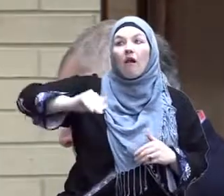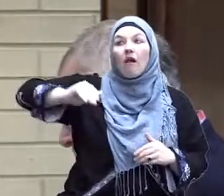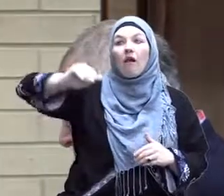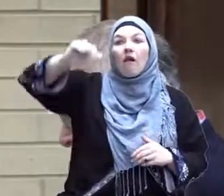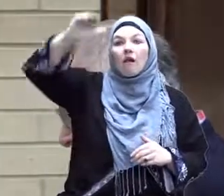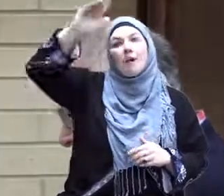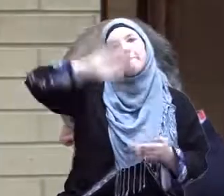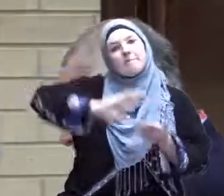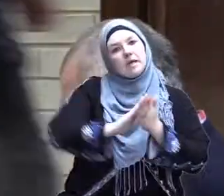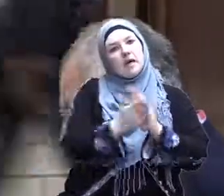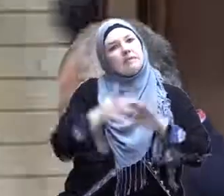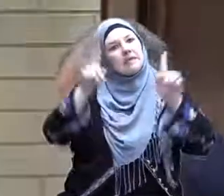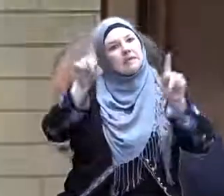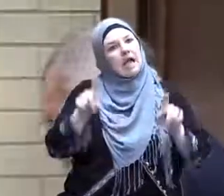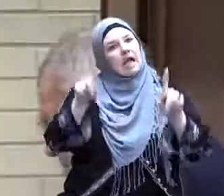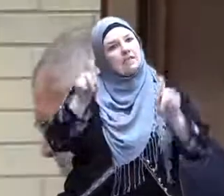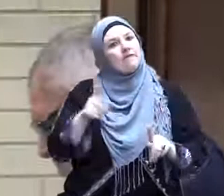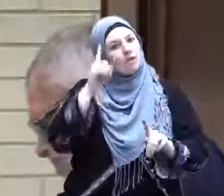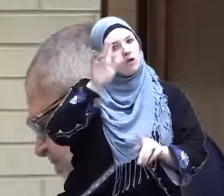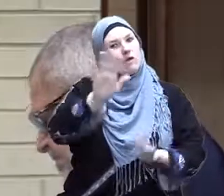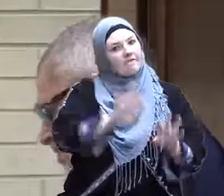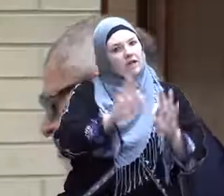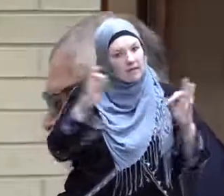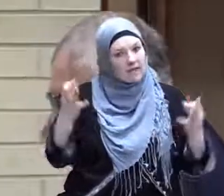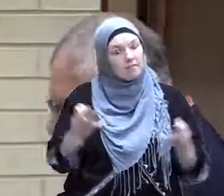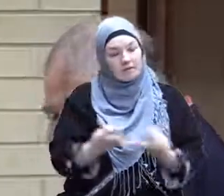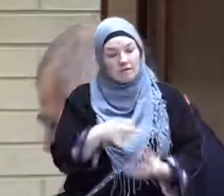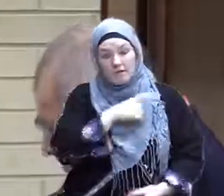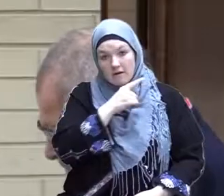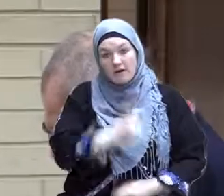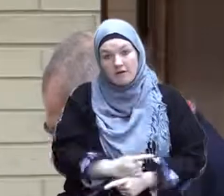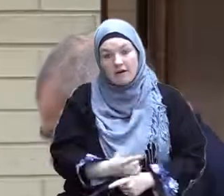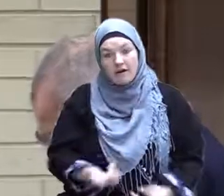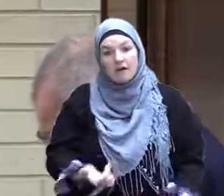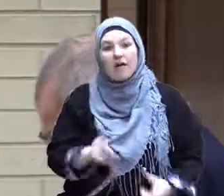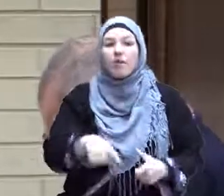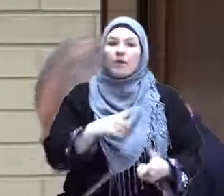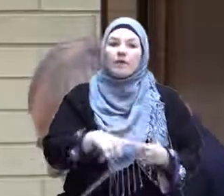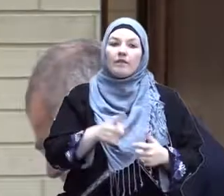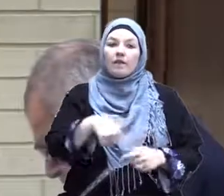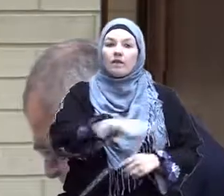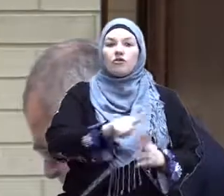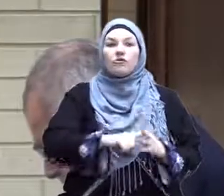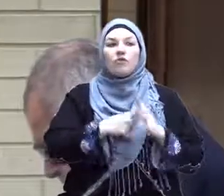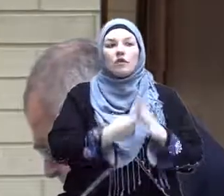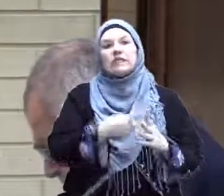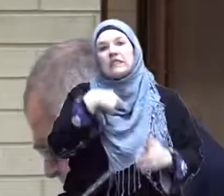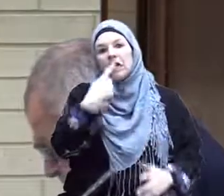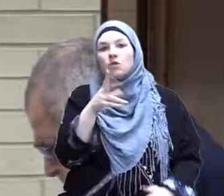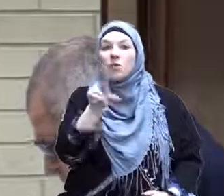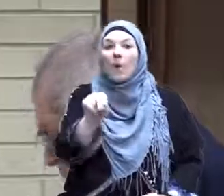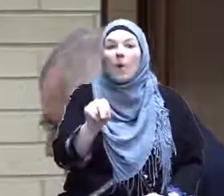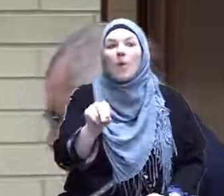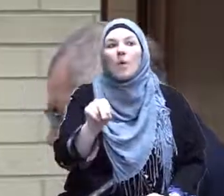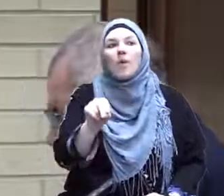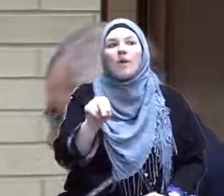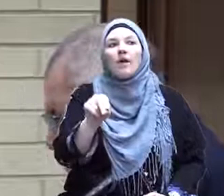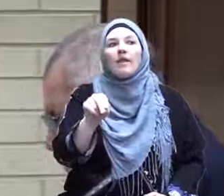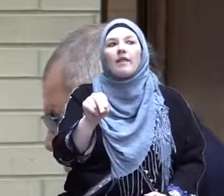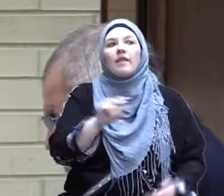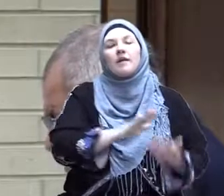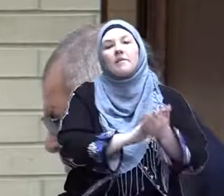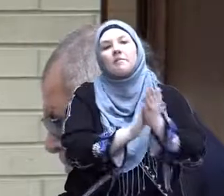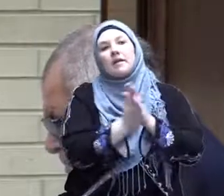a real test for your own family, right? And when they start to tell you no, they become